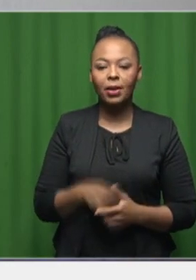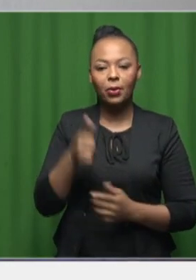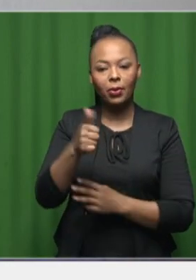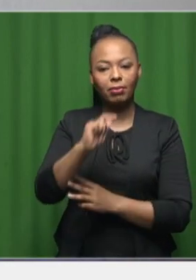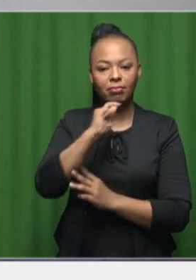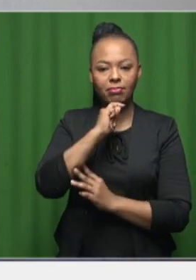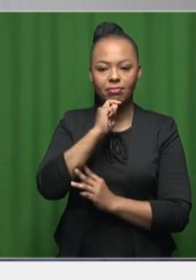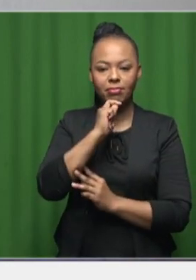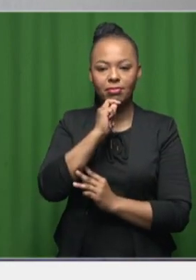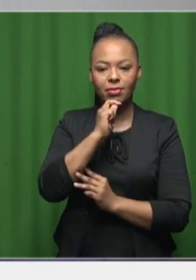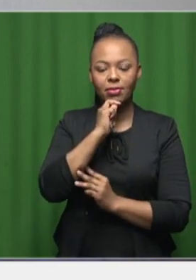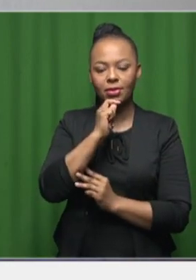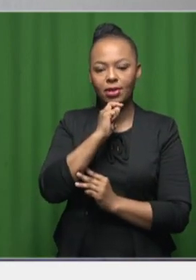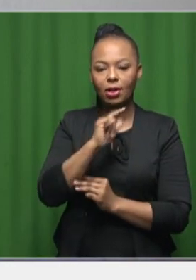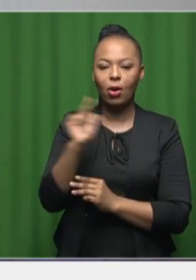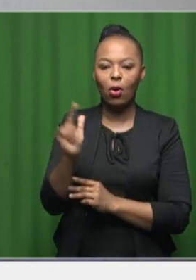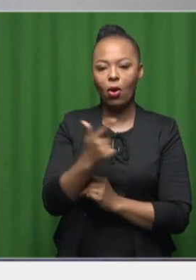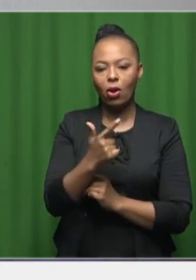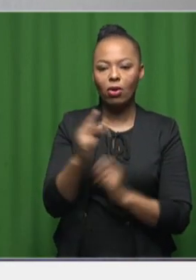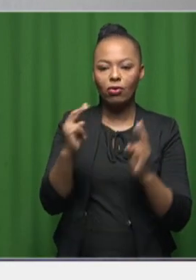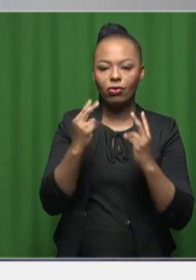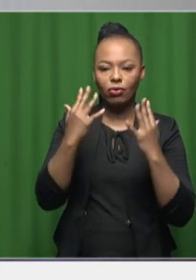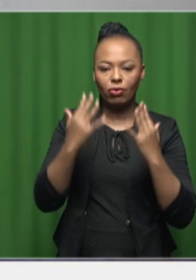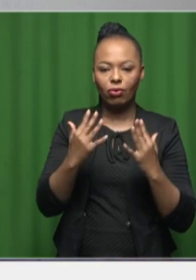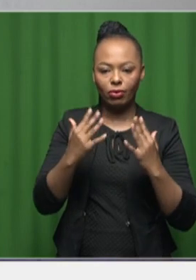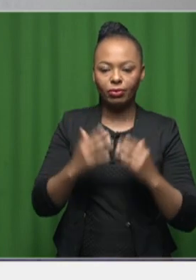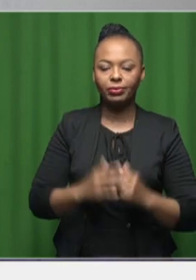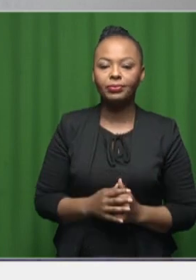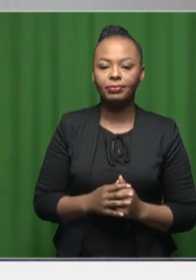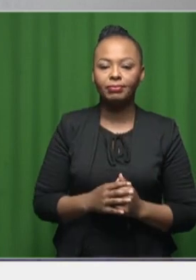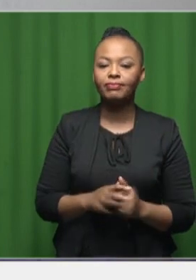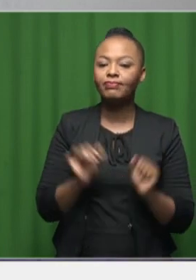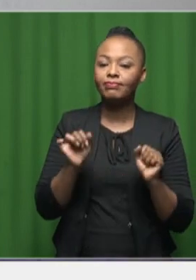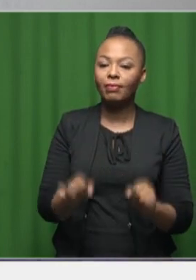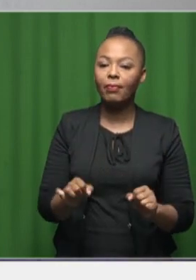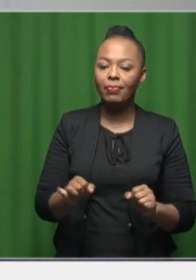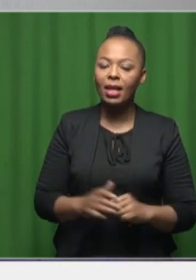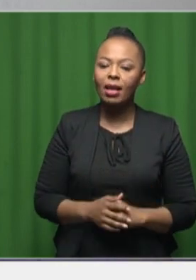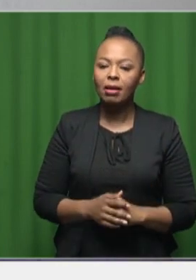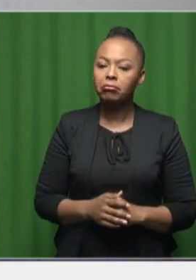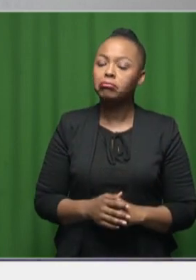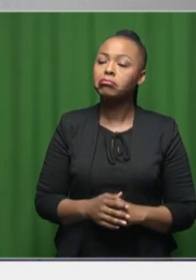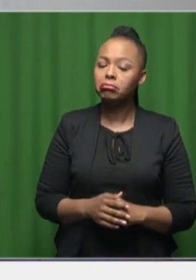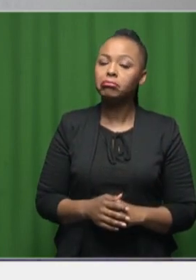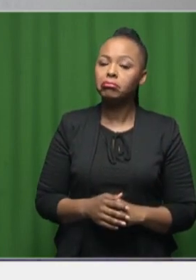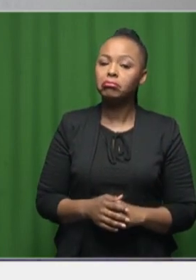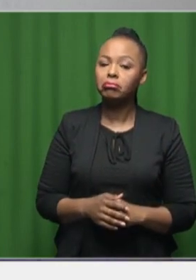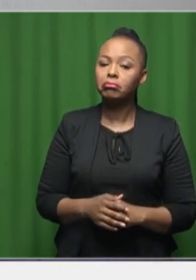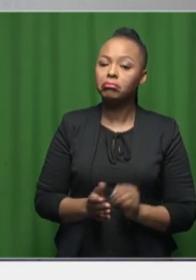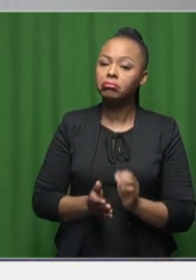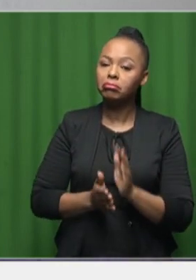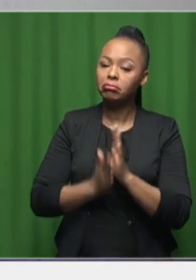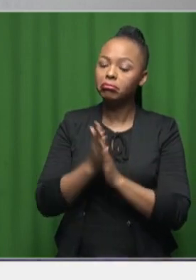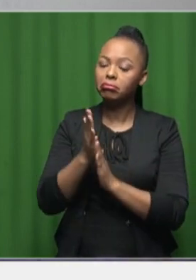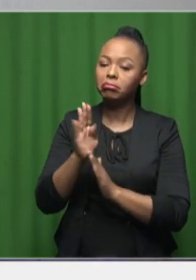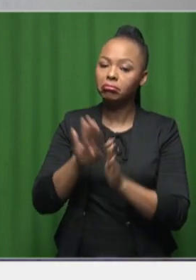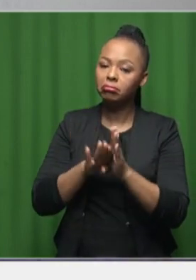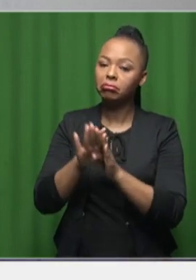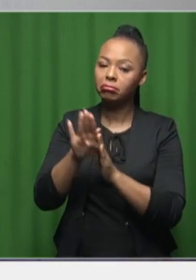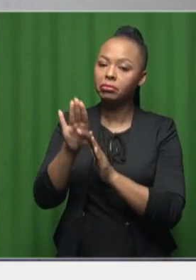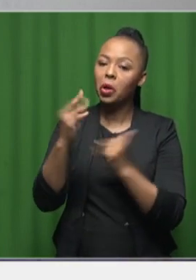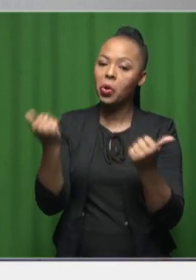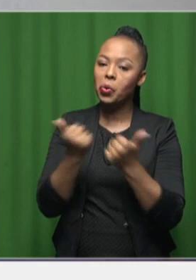to Wakakomendo and all the viewers. Thank you very much. So, of course, it's a good development. It is, I imagine, has